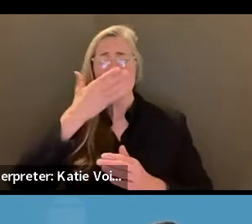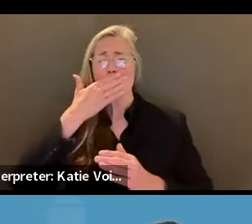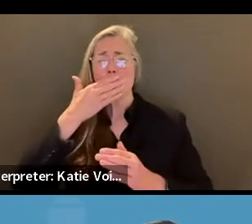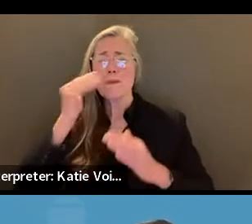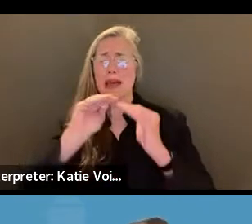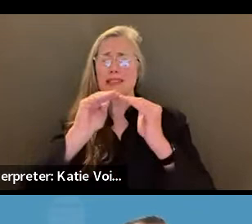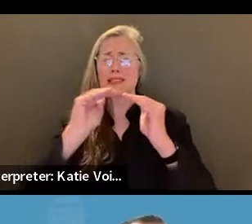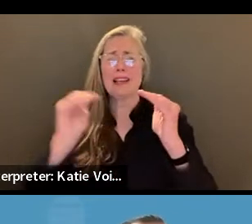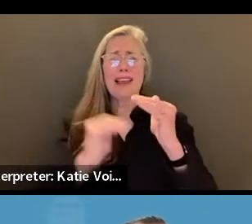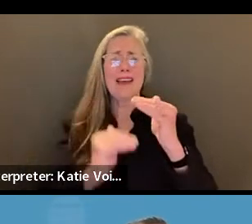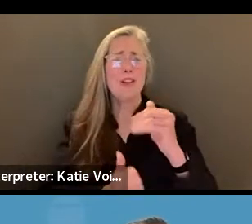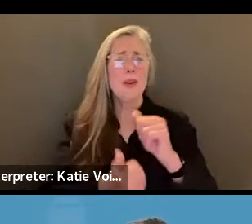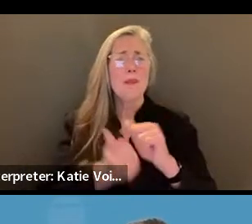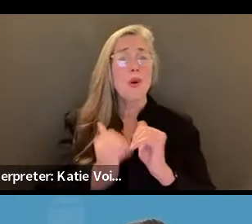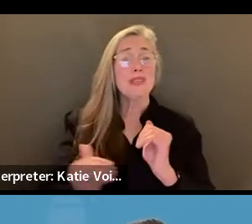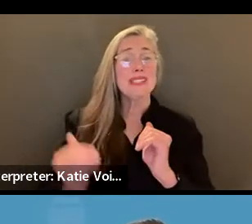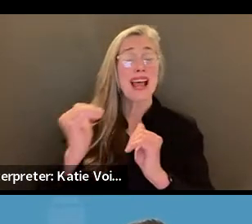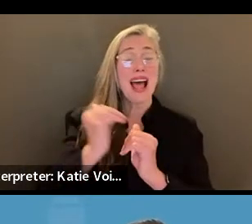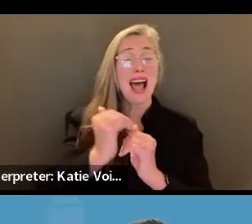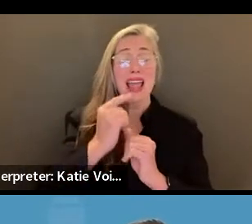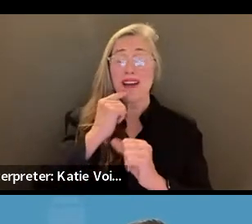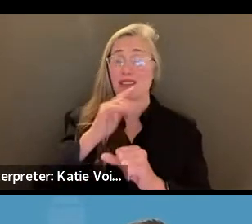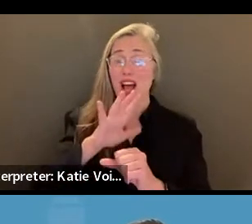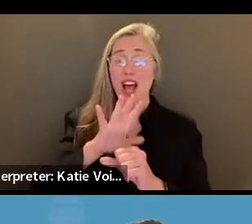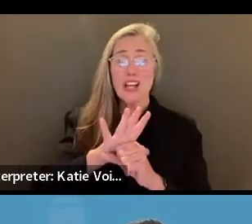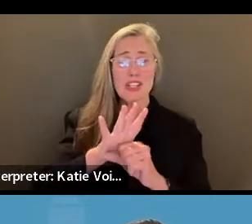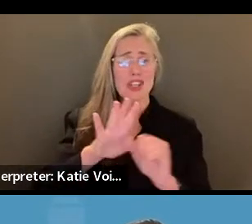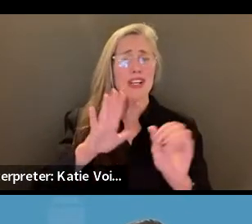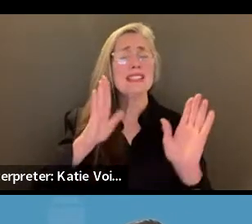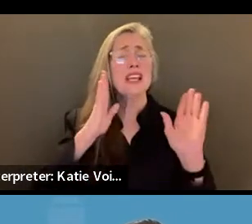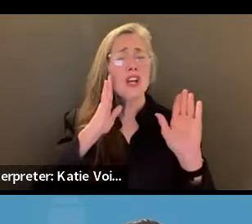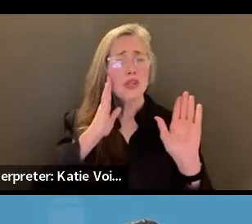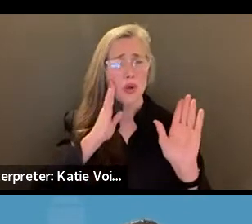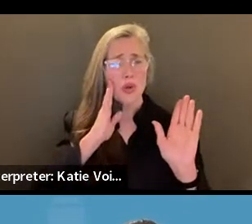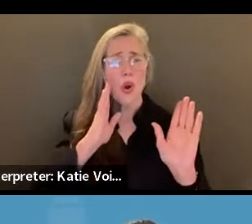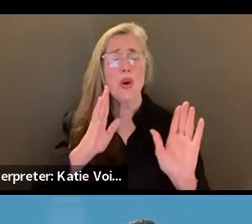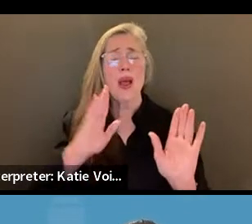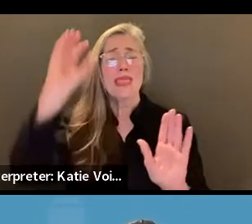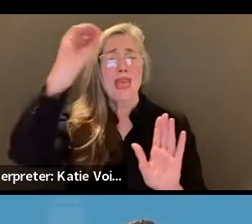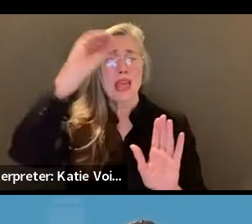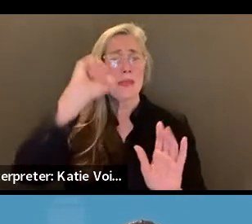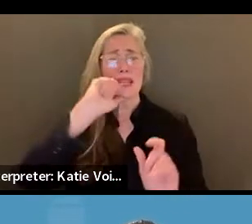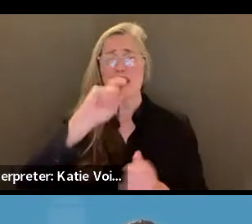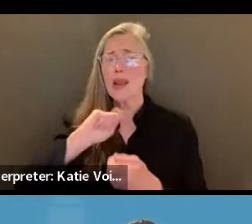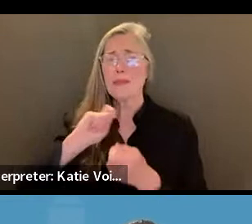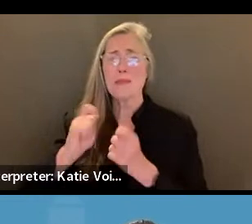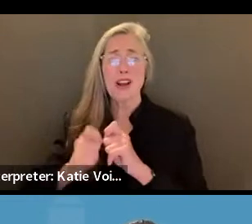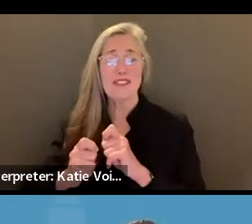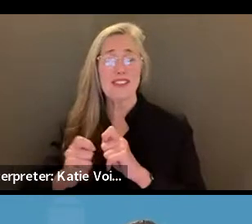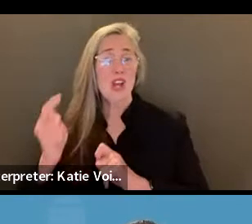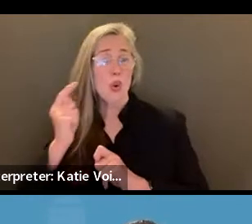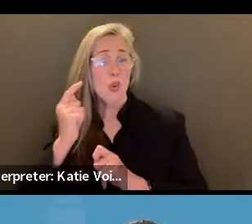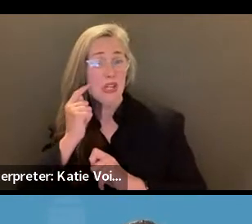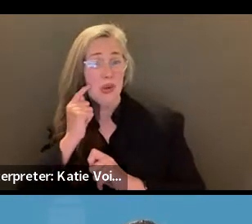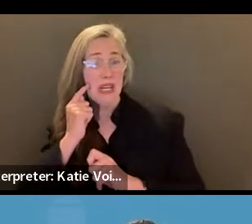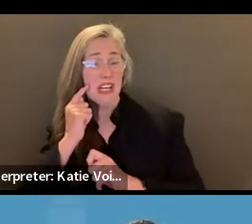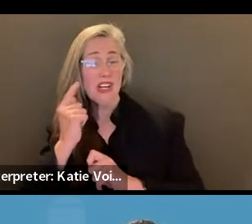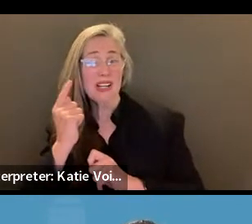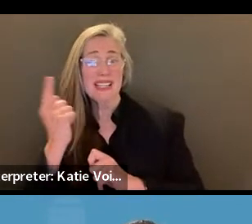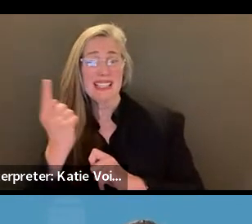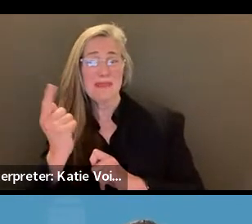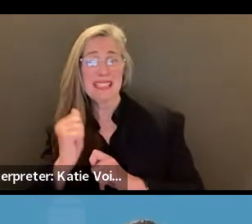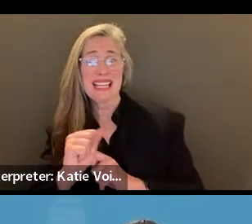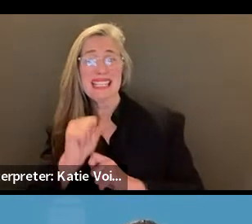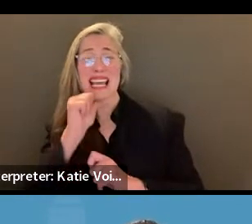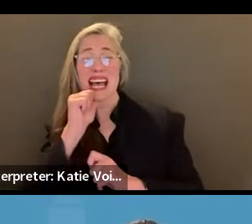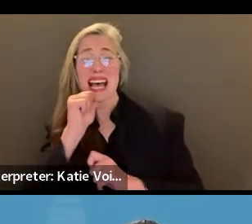can provide through an opinion is what we call an unmodified opinion. So anytime you hear something other than unmodified, you